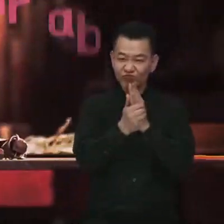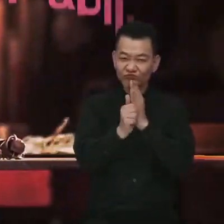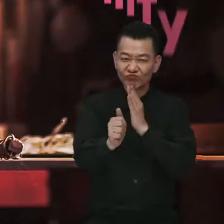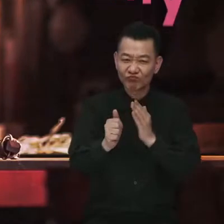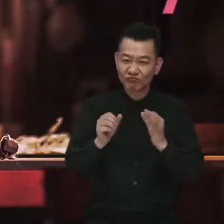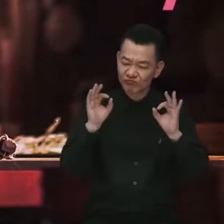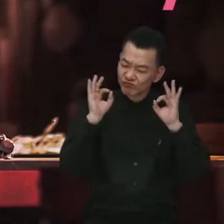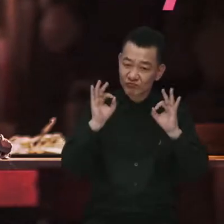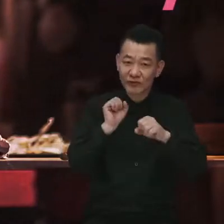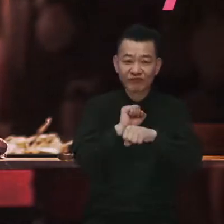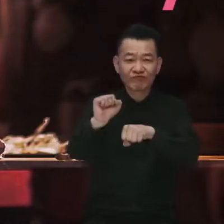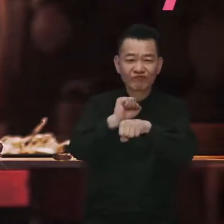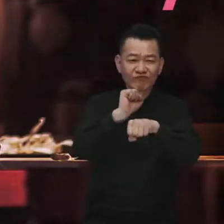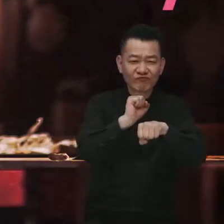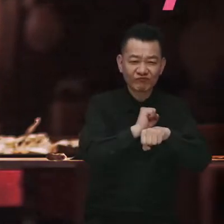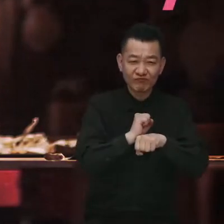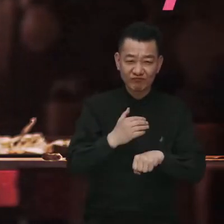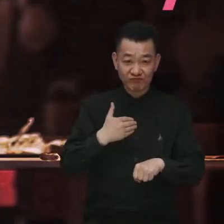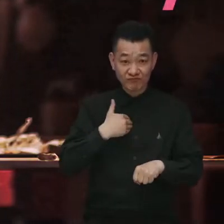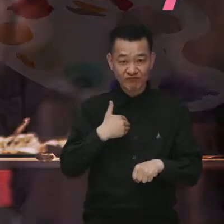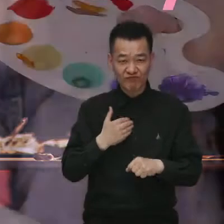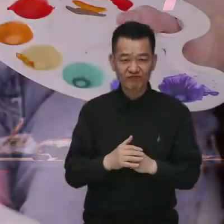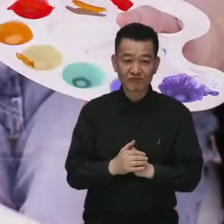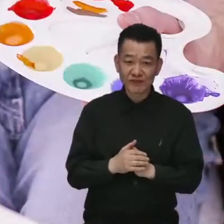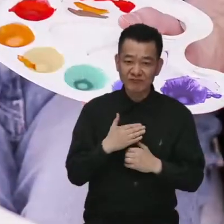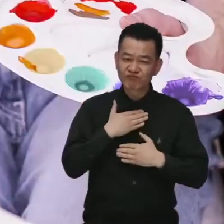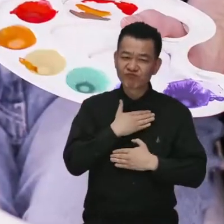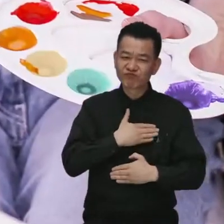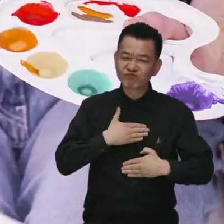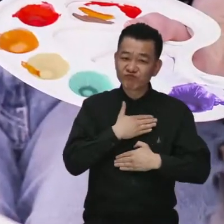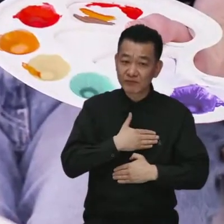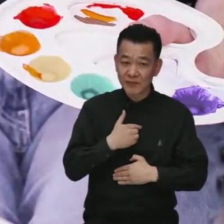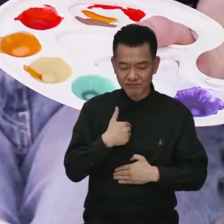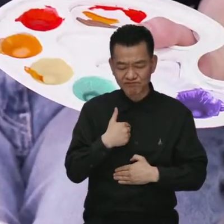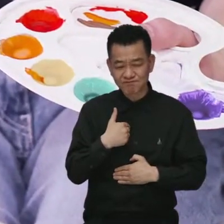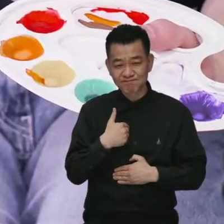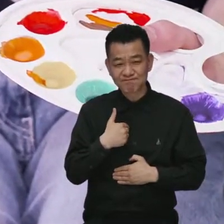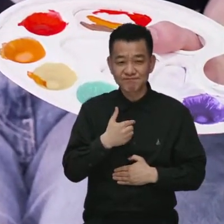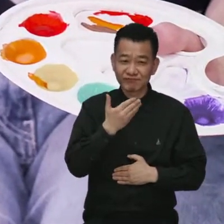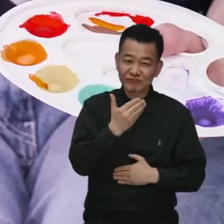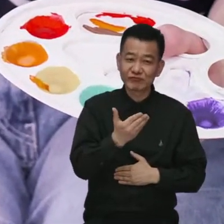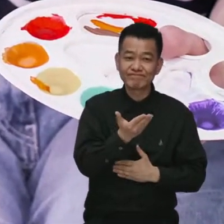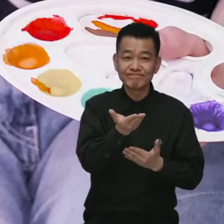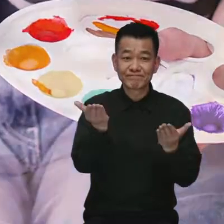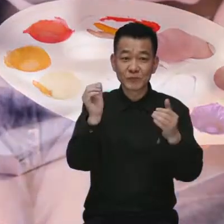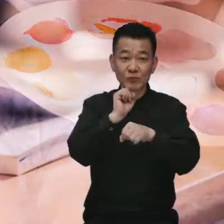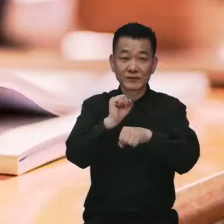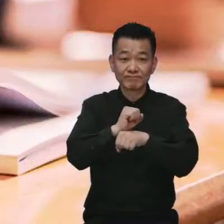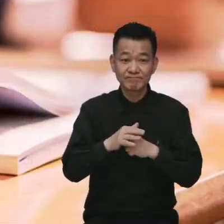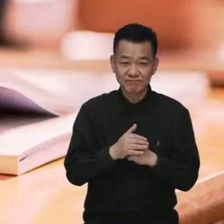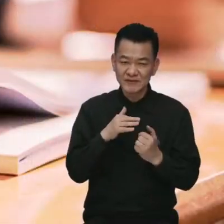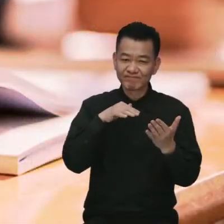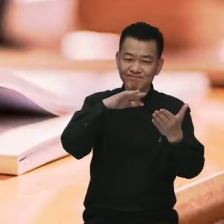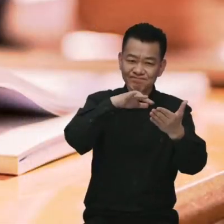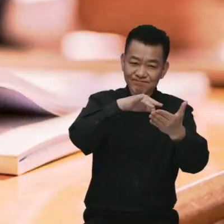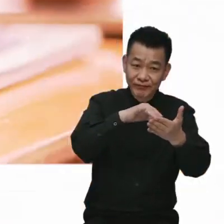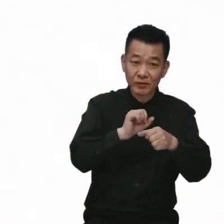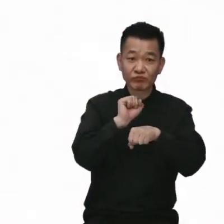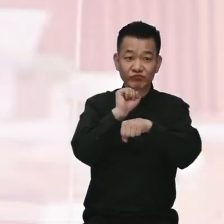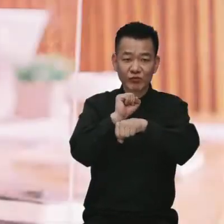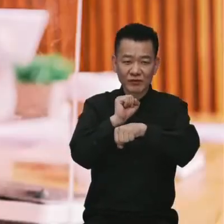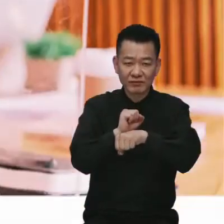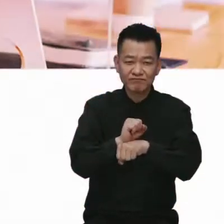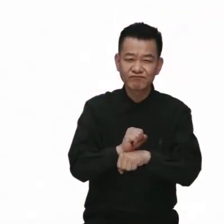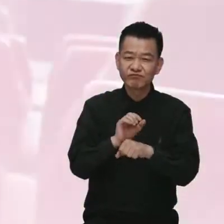Working while getting recognized for your ability. And enjoying things you like. Although we